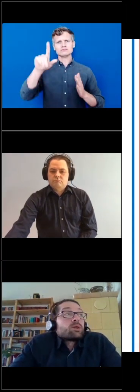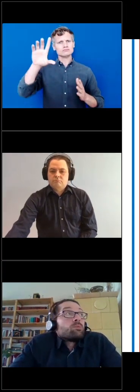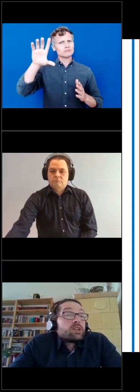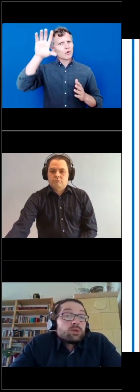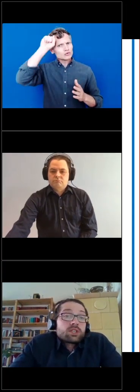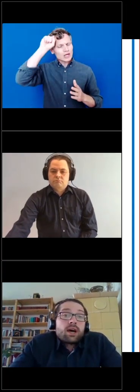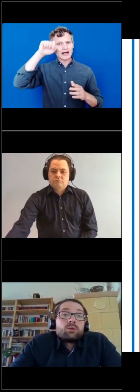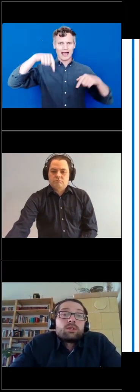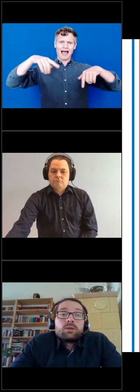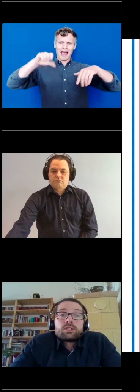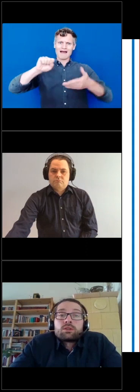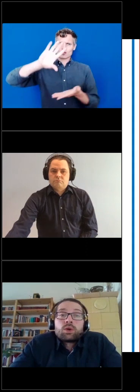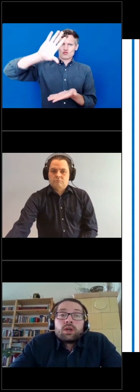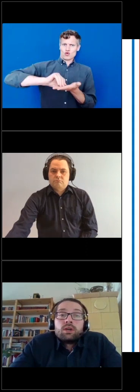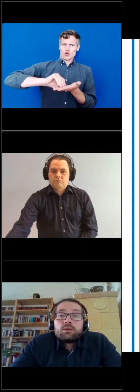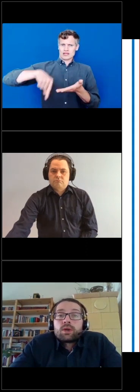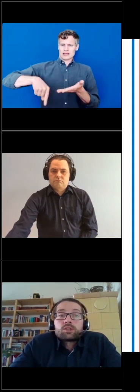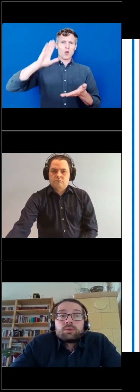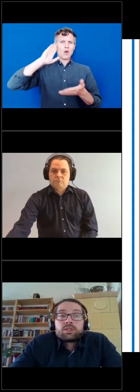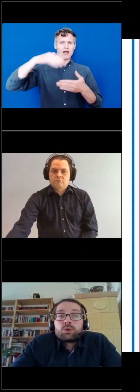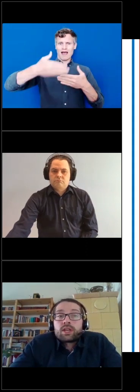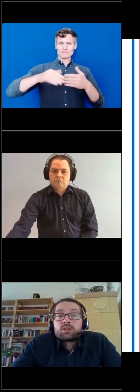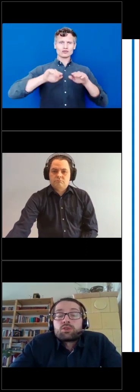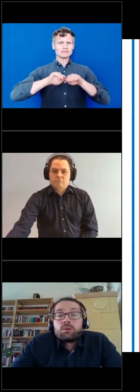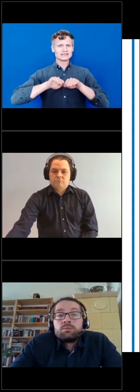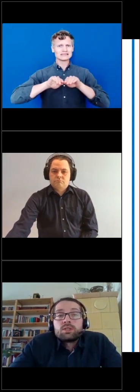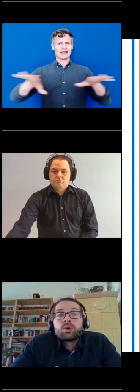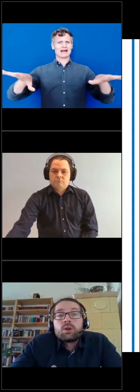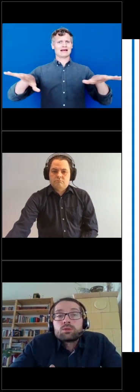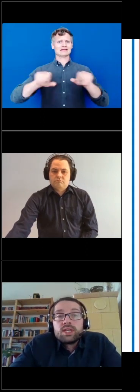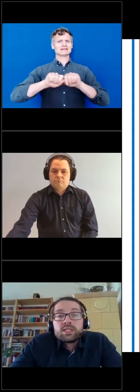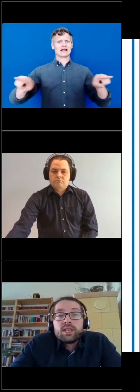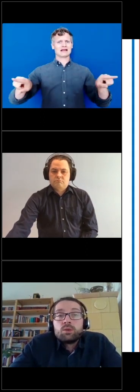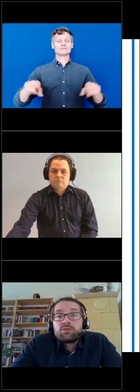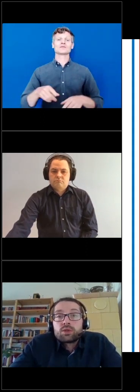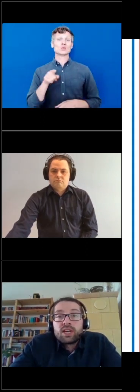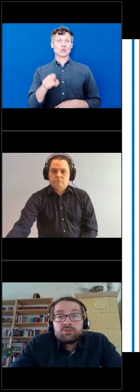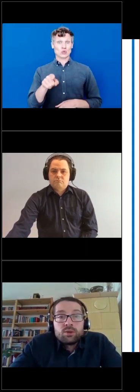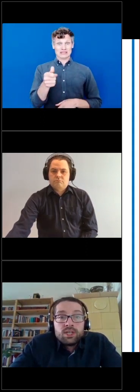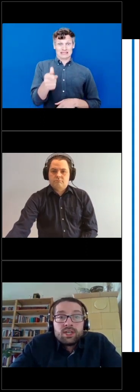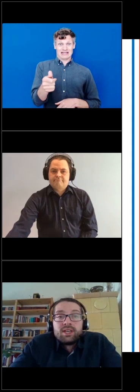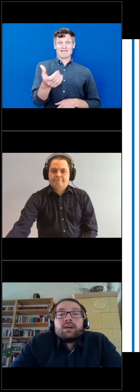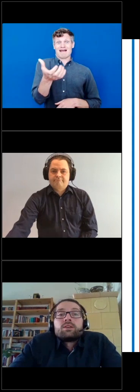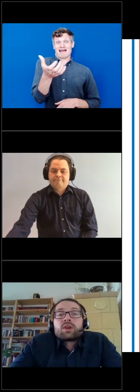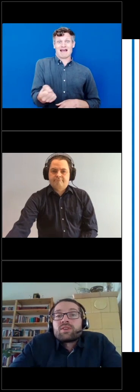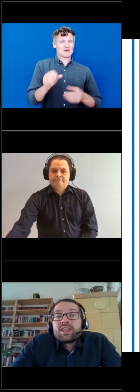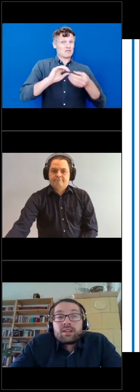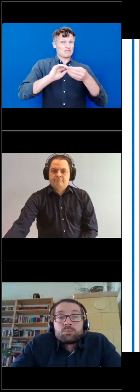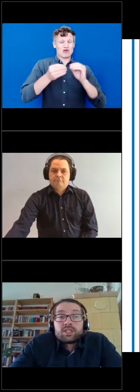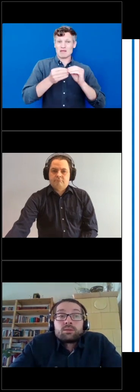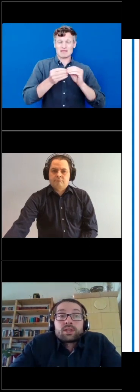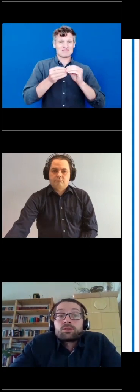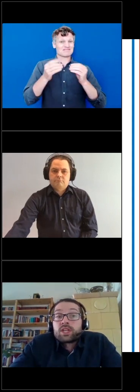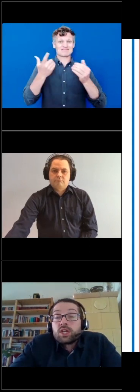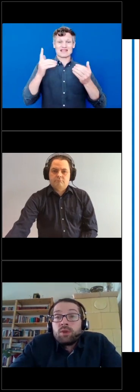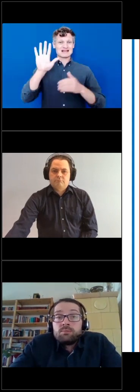Now, if your computer audio is not working or you experience connection problems, you can also listen in with your telephone. You can find the